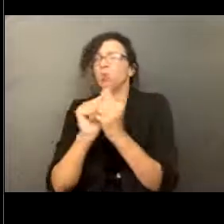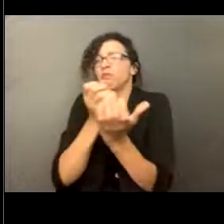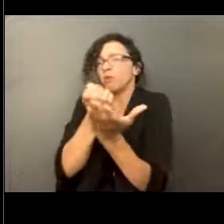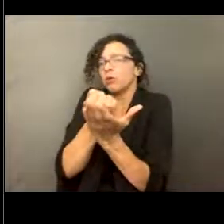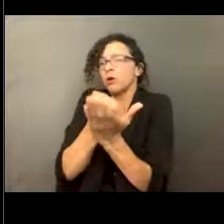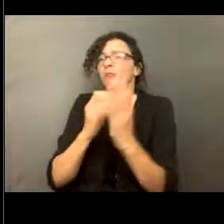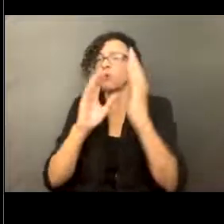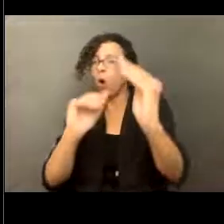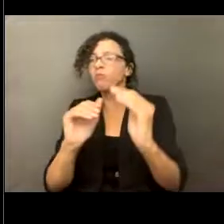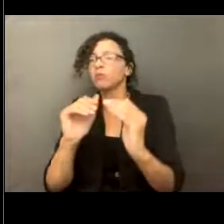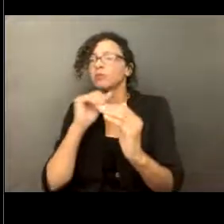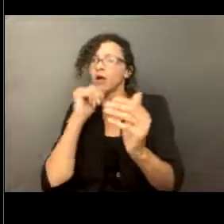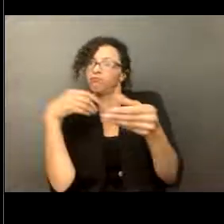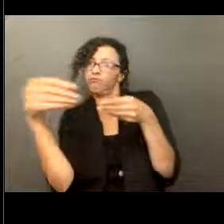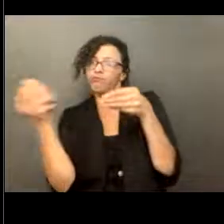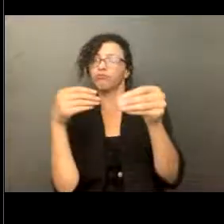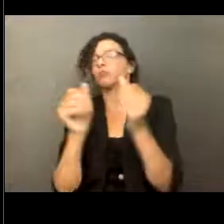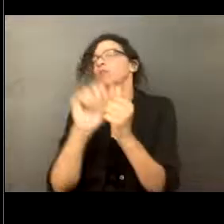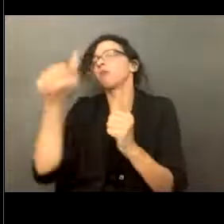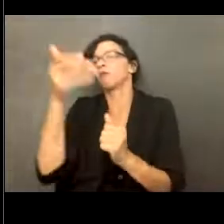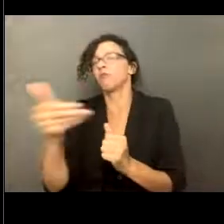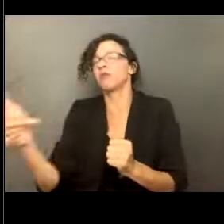average of $5